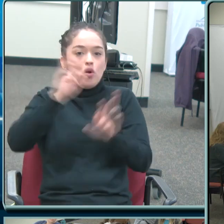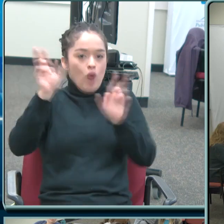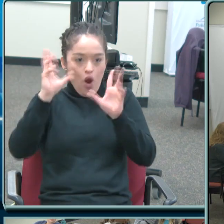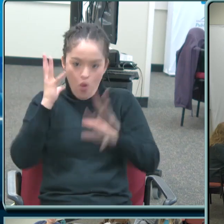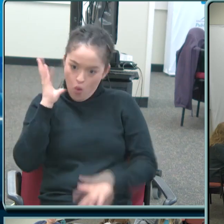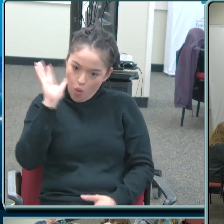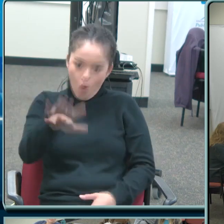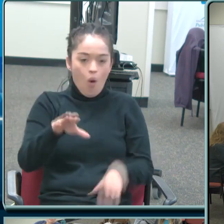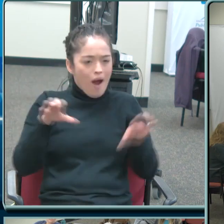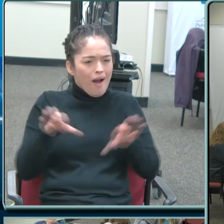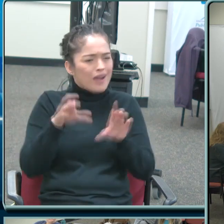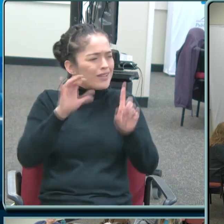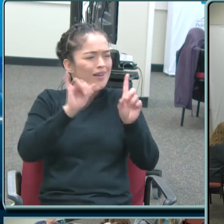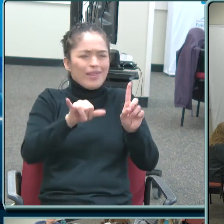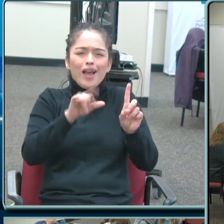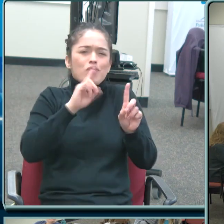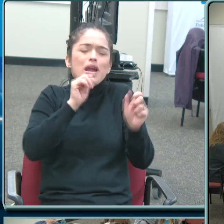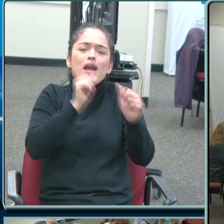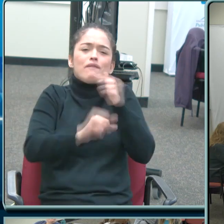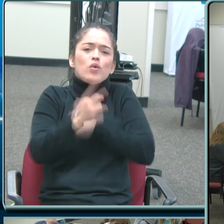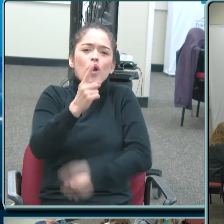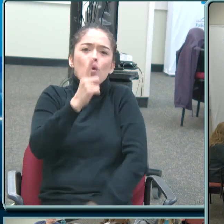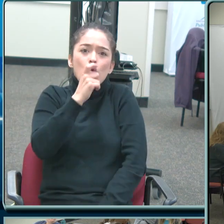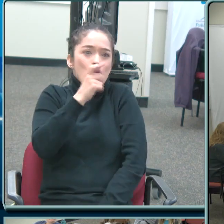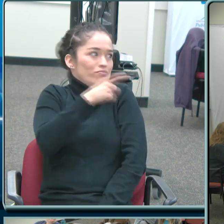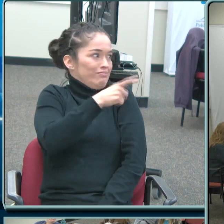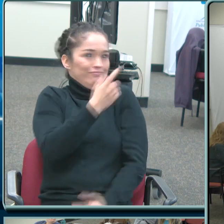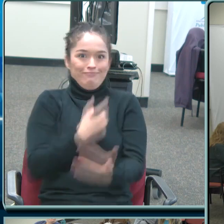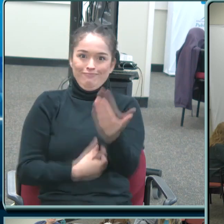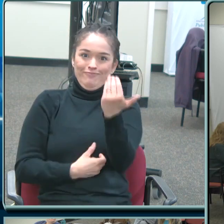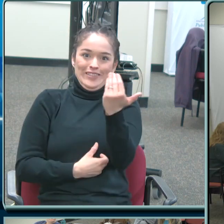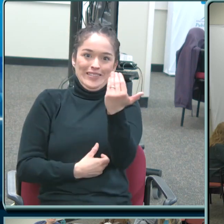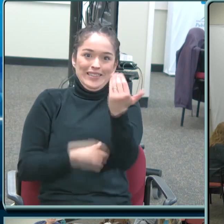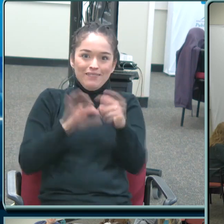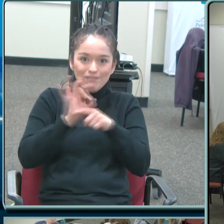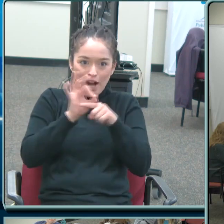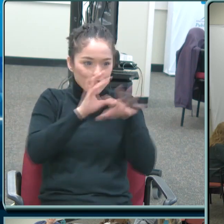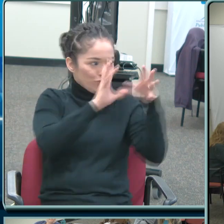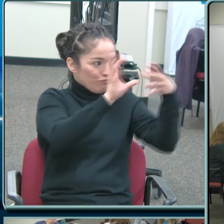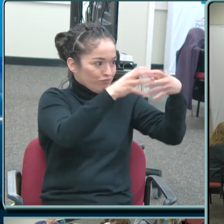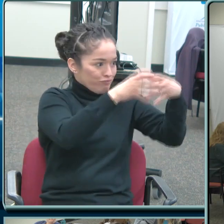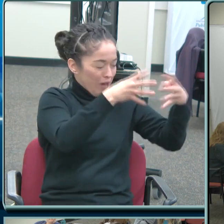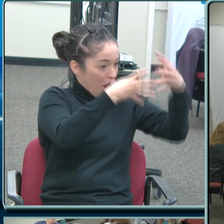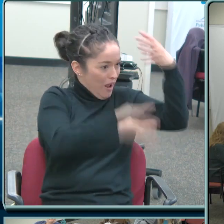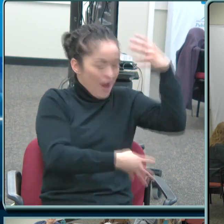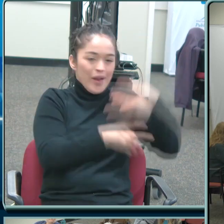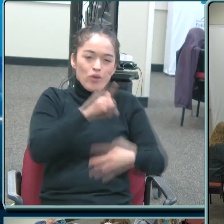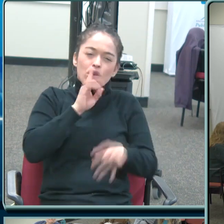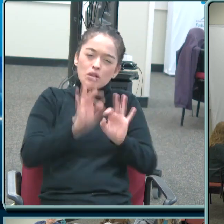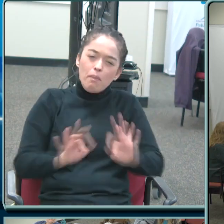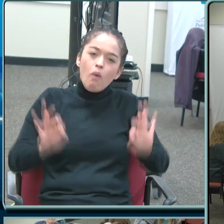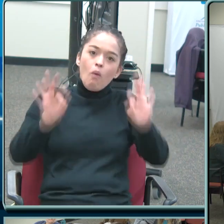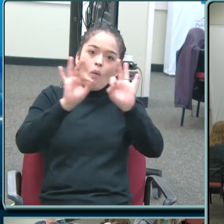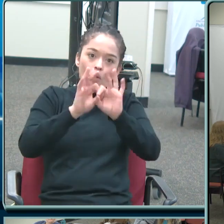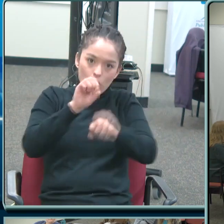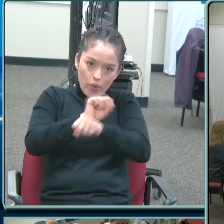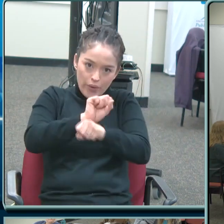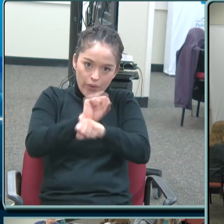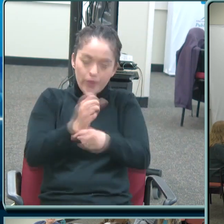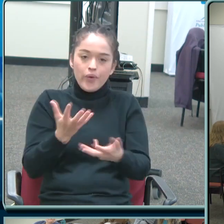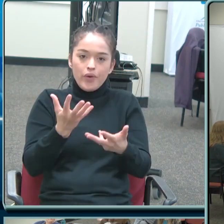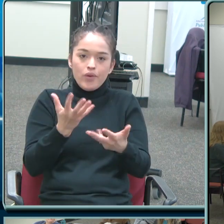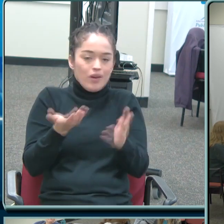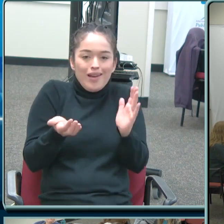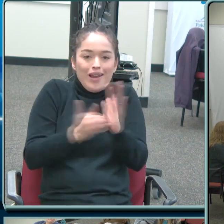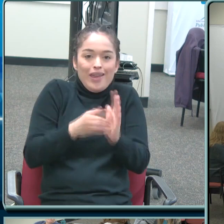action. And that goes for everybody that fills every one of those 15 ESF functions. It's important work. And